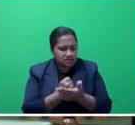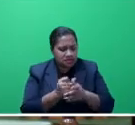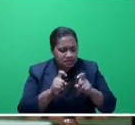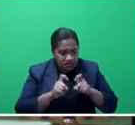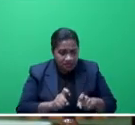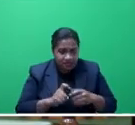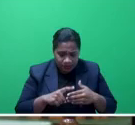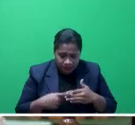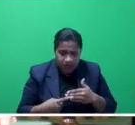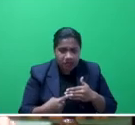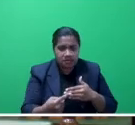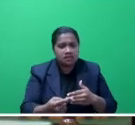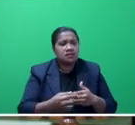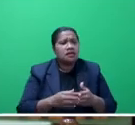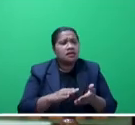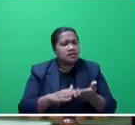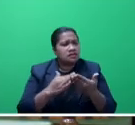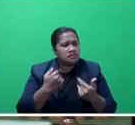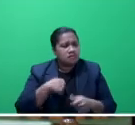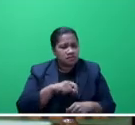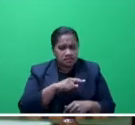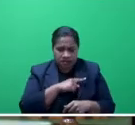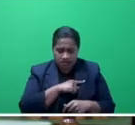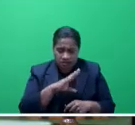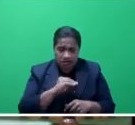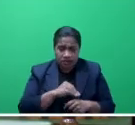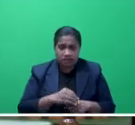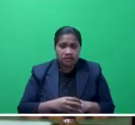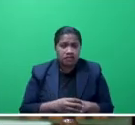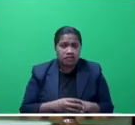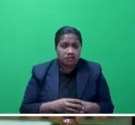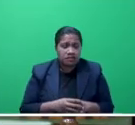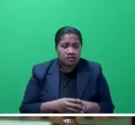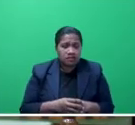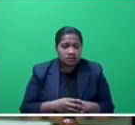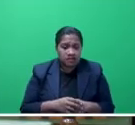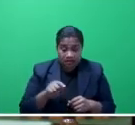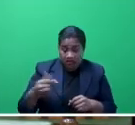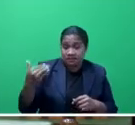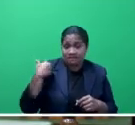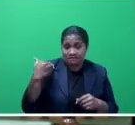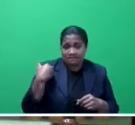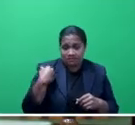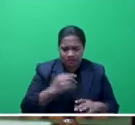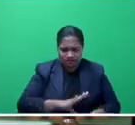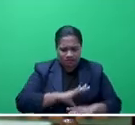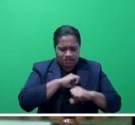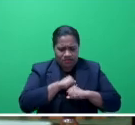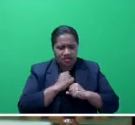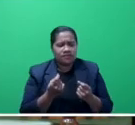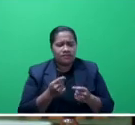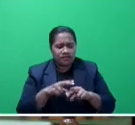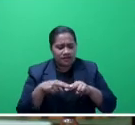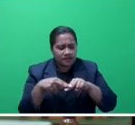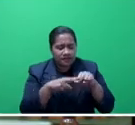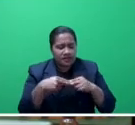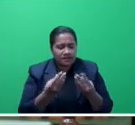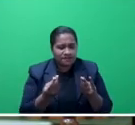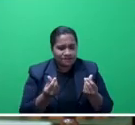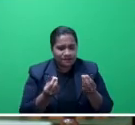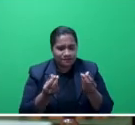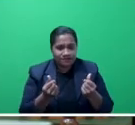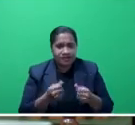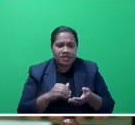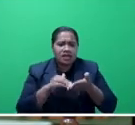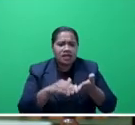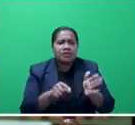and helped us to avoid unwarranted speculation that would have affected confidence in the Fijian dollar. It also helped the RBF